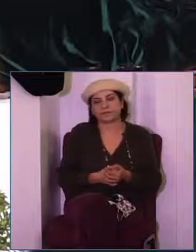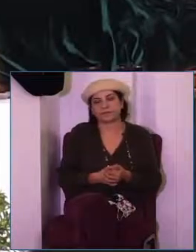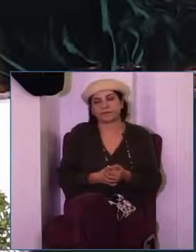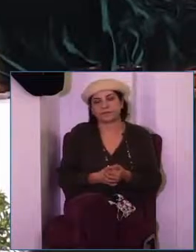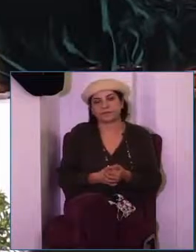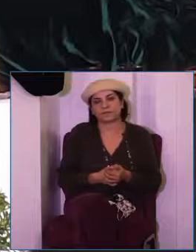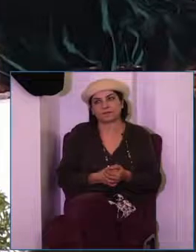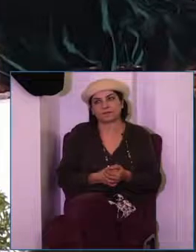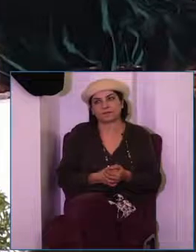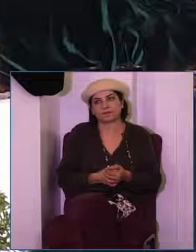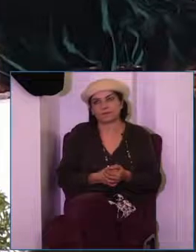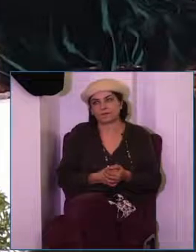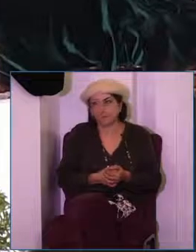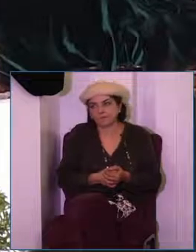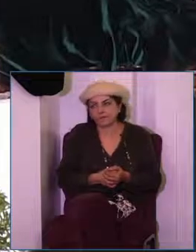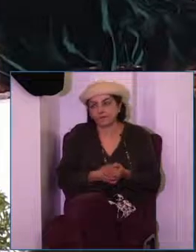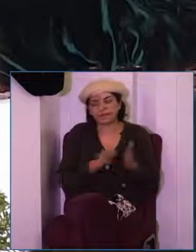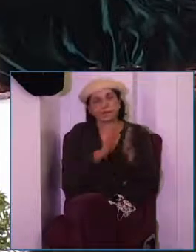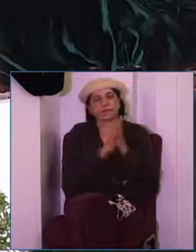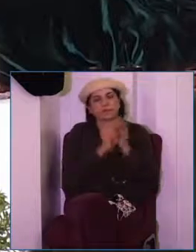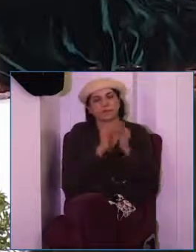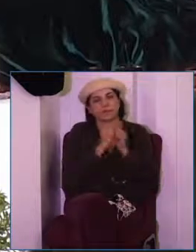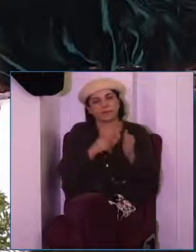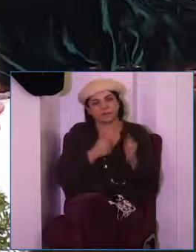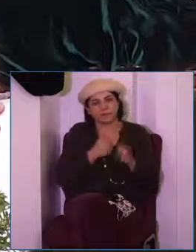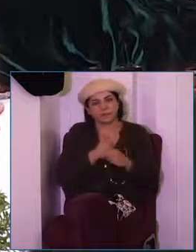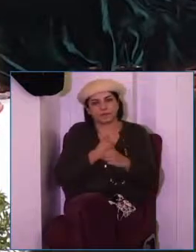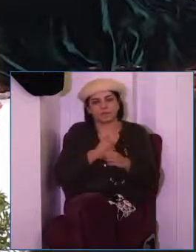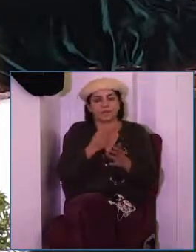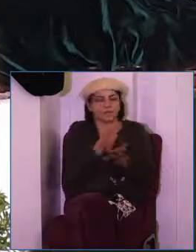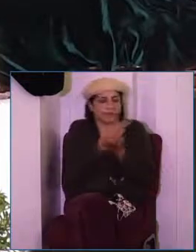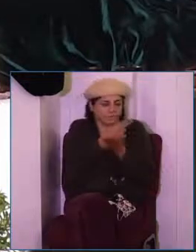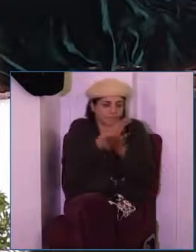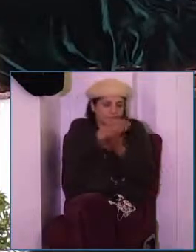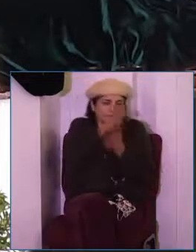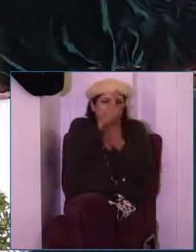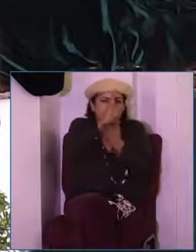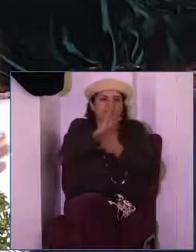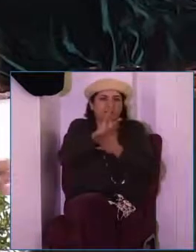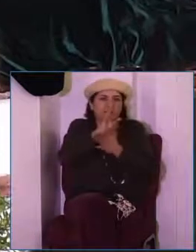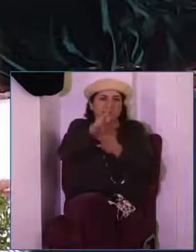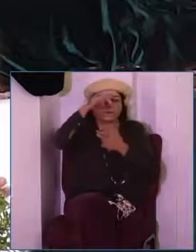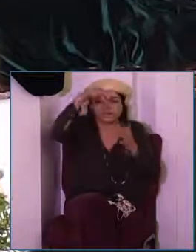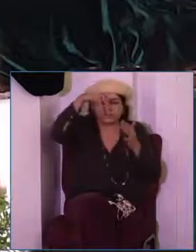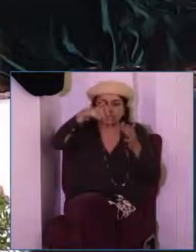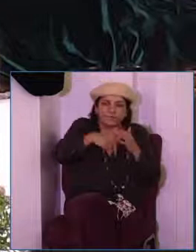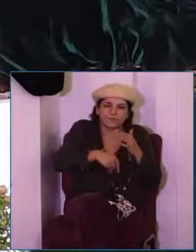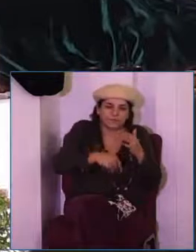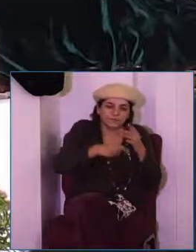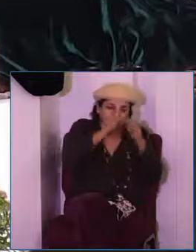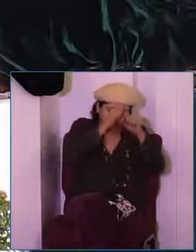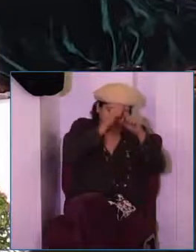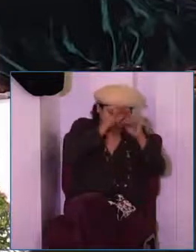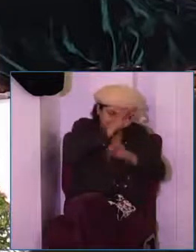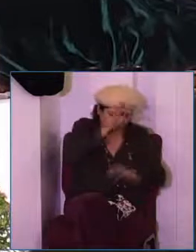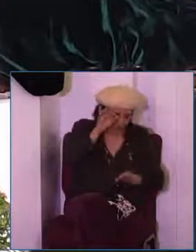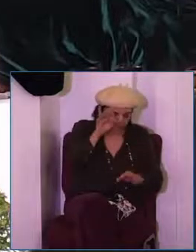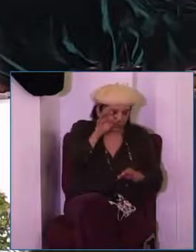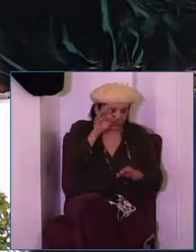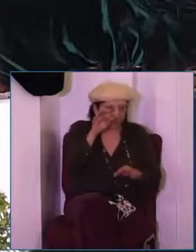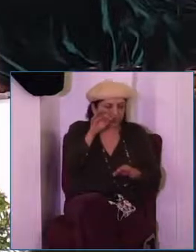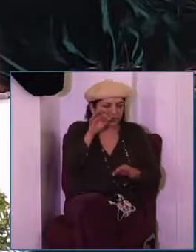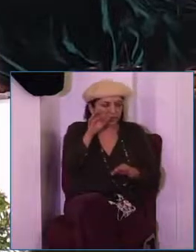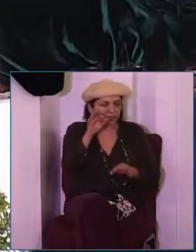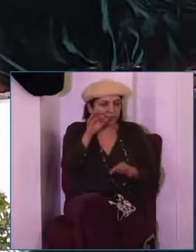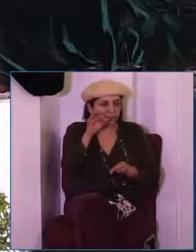Pray with me. Holy God, descend your spirit upon these gifts of bread and fruit